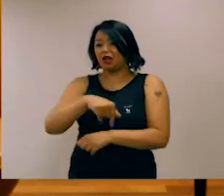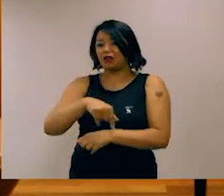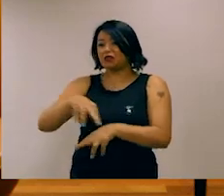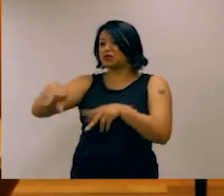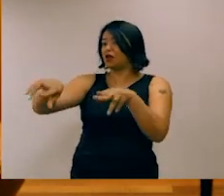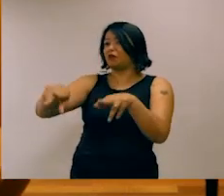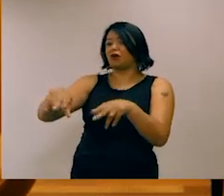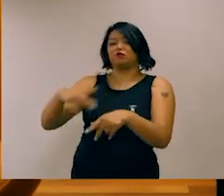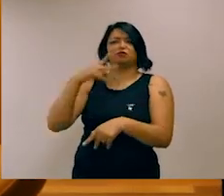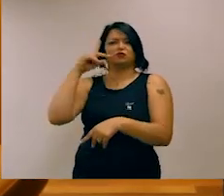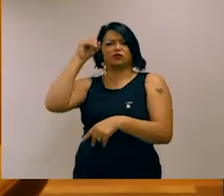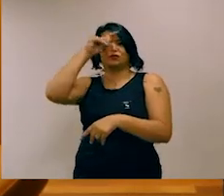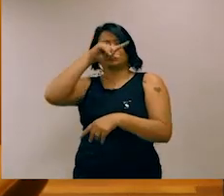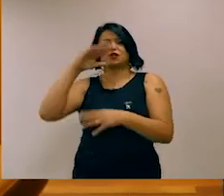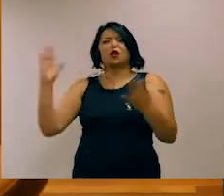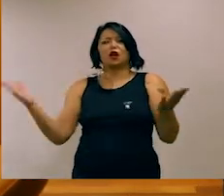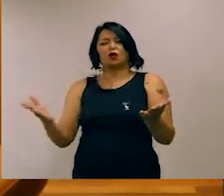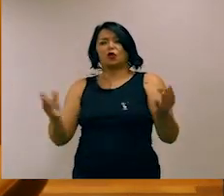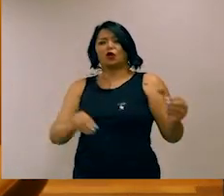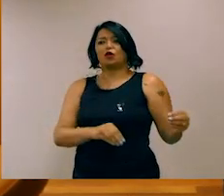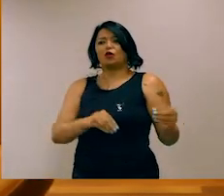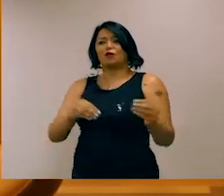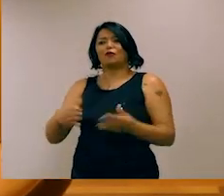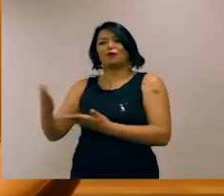it from here. Where are you, Ilan?